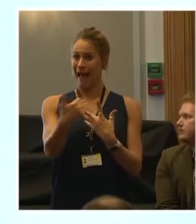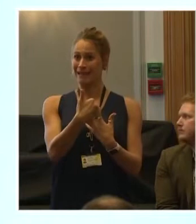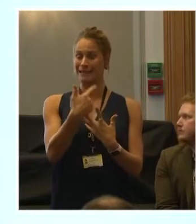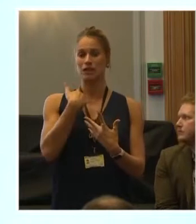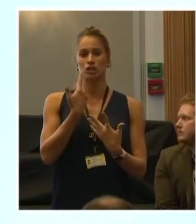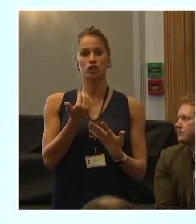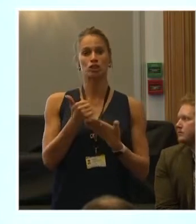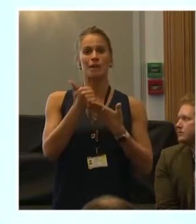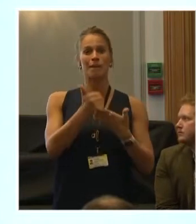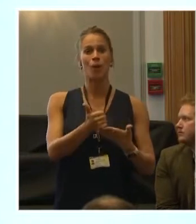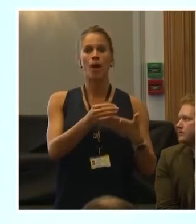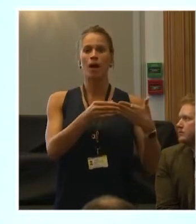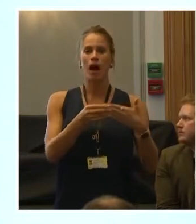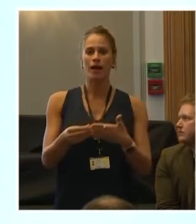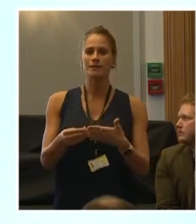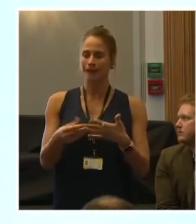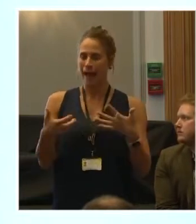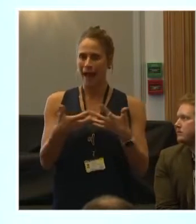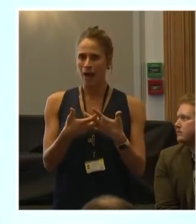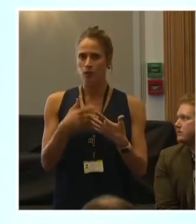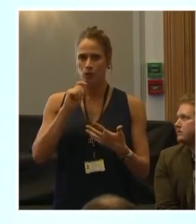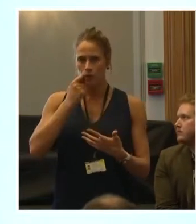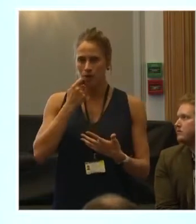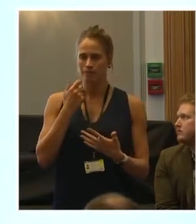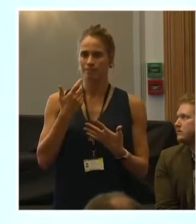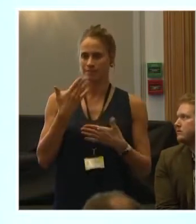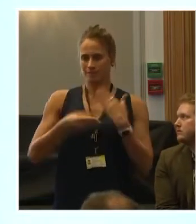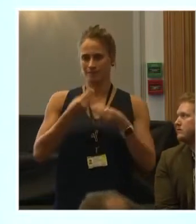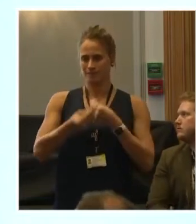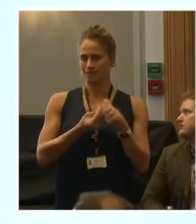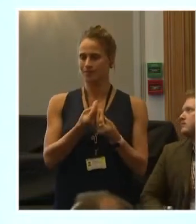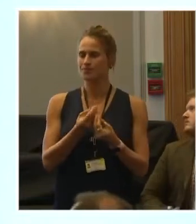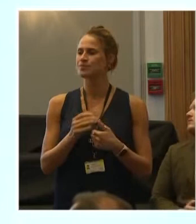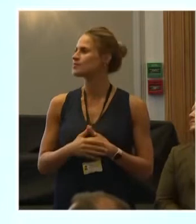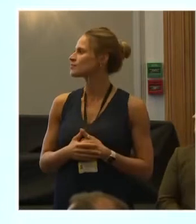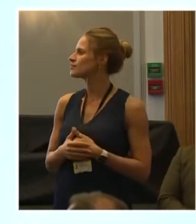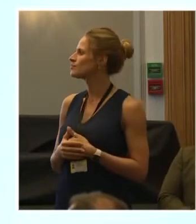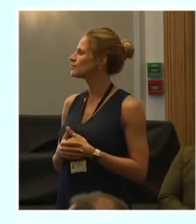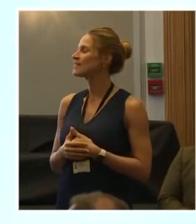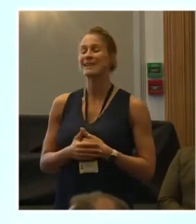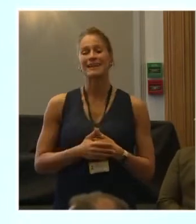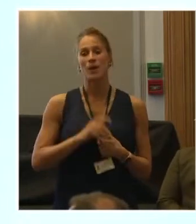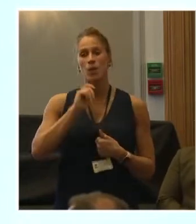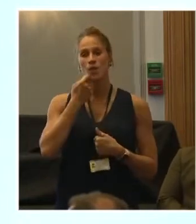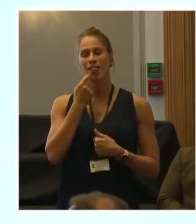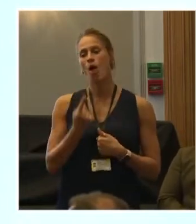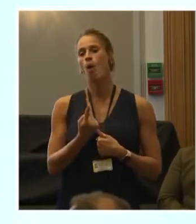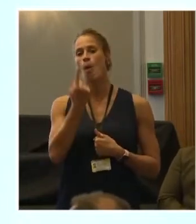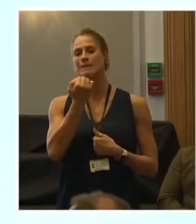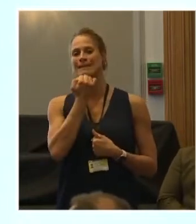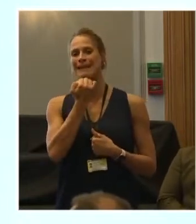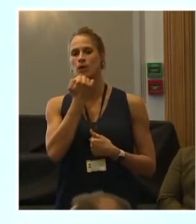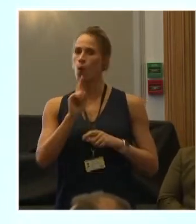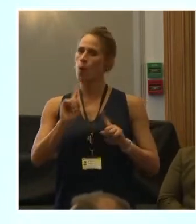families. I want to take just a few short moments, and it will be relatively short, I promise you, to give you an update on what